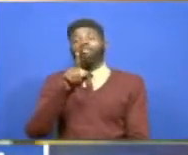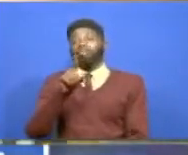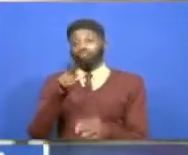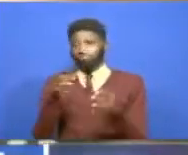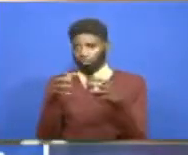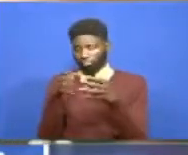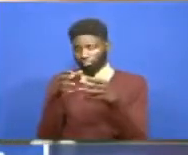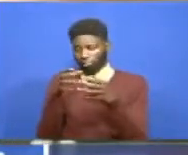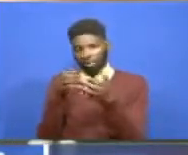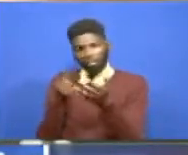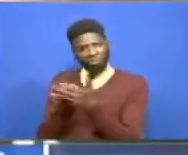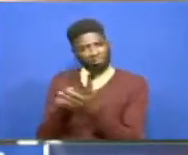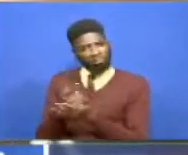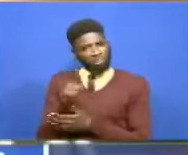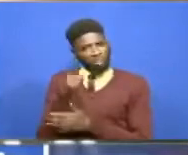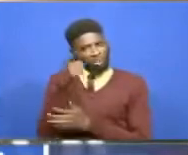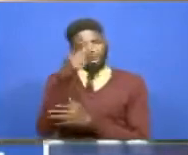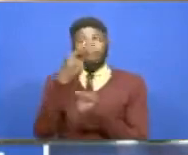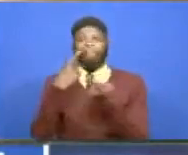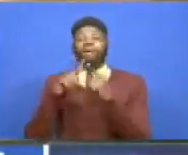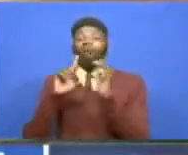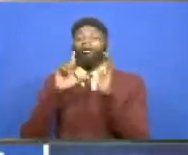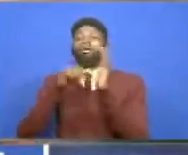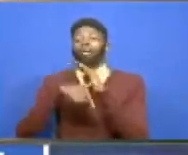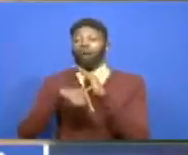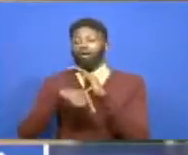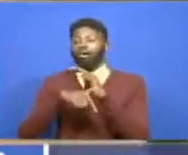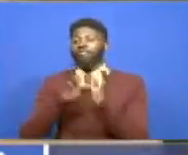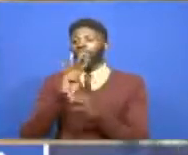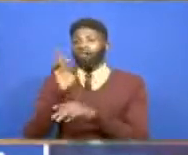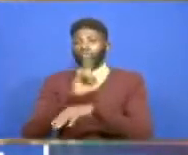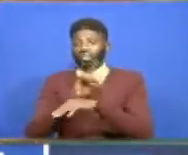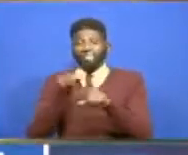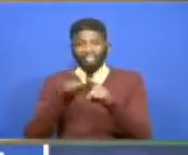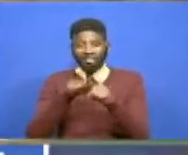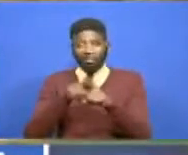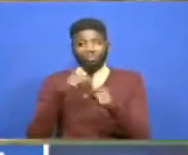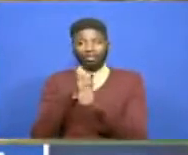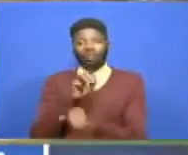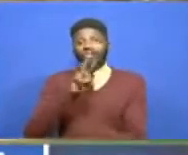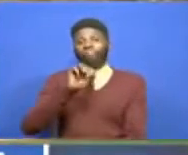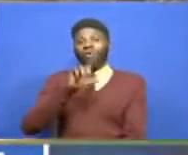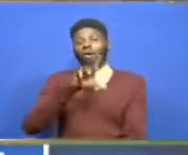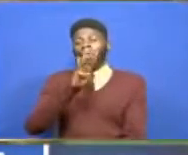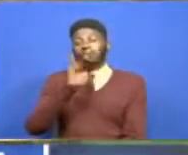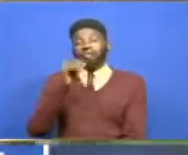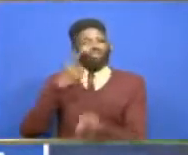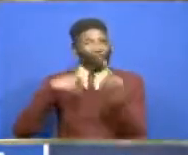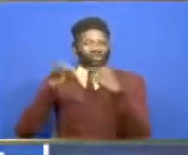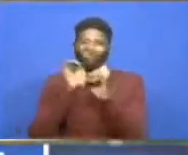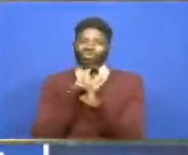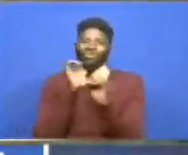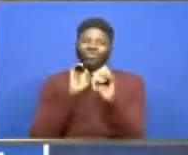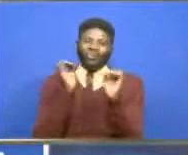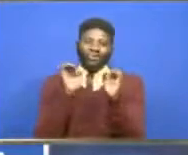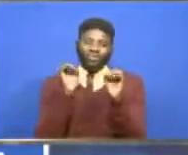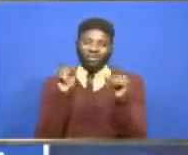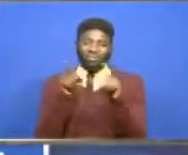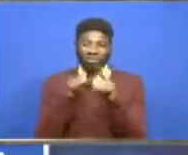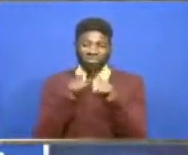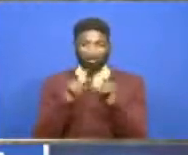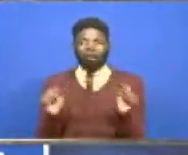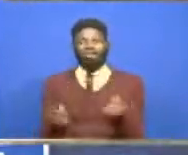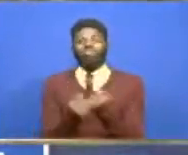penalty. However, Barrett's penalty 4 minutes later denied the Wallabies a chance to end a 19-year losing streak against New